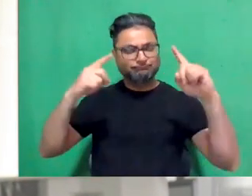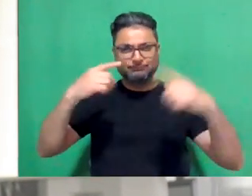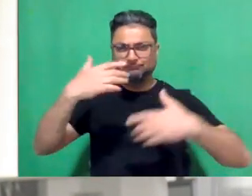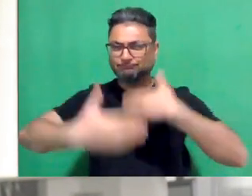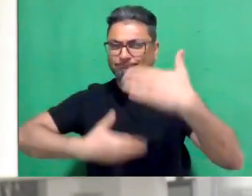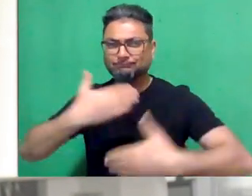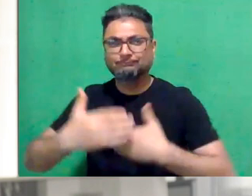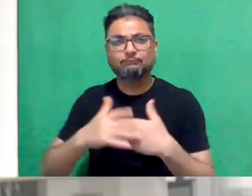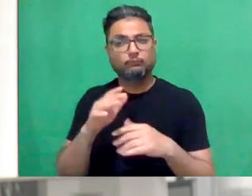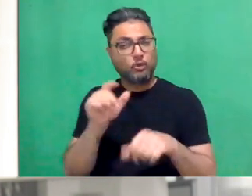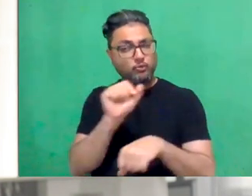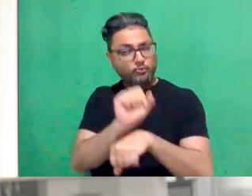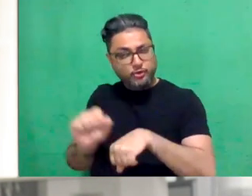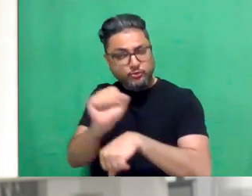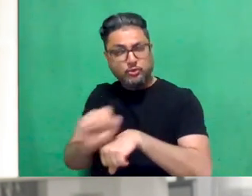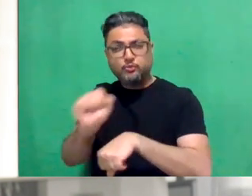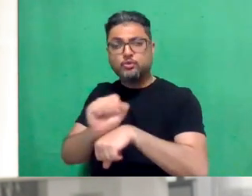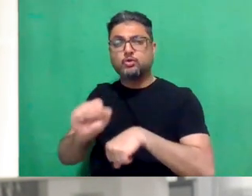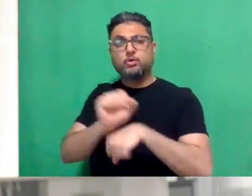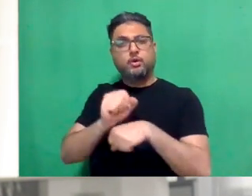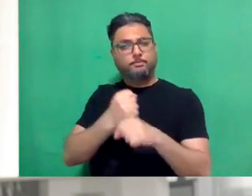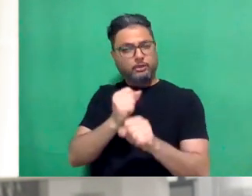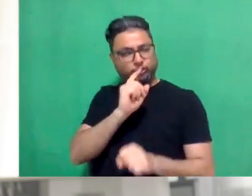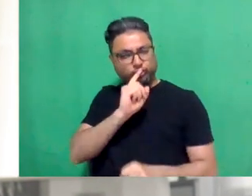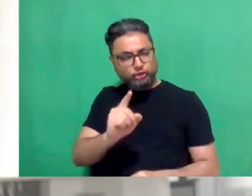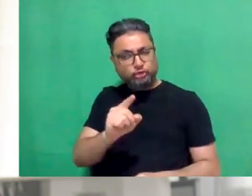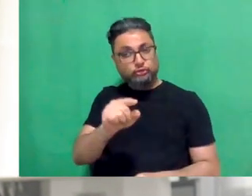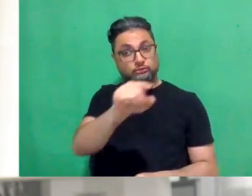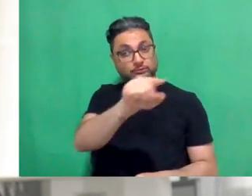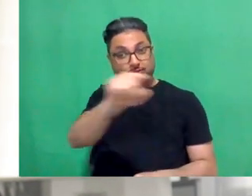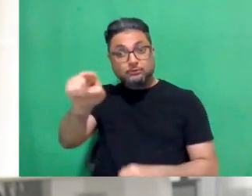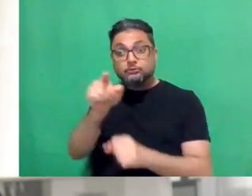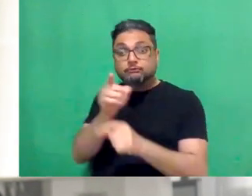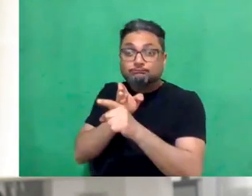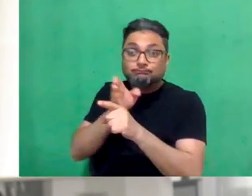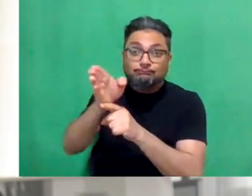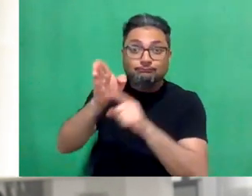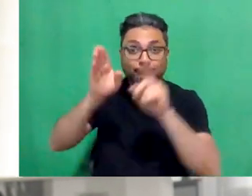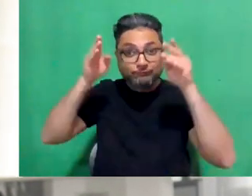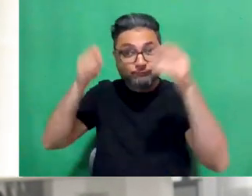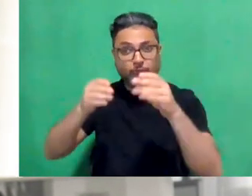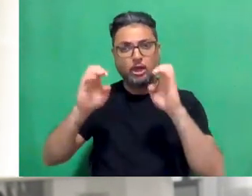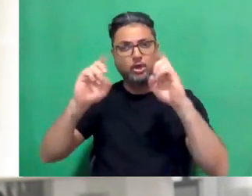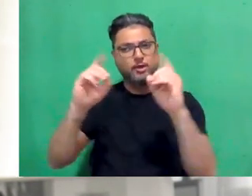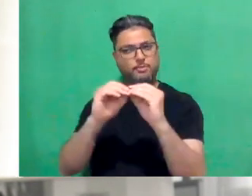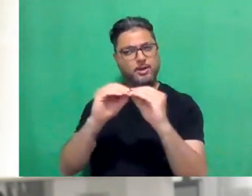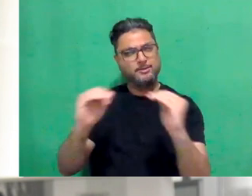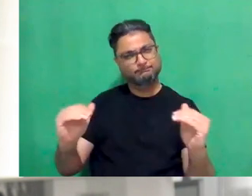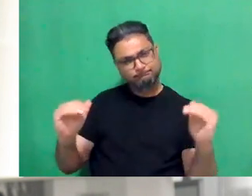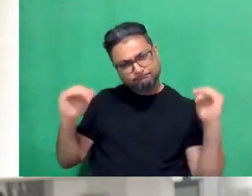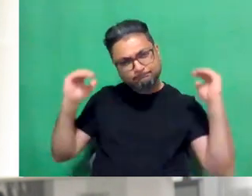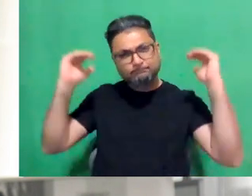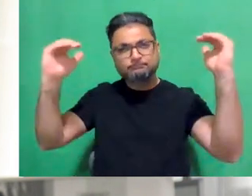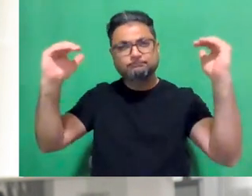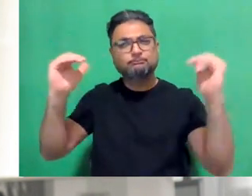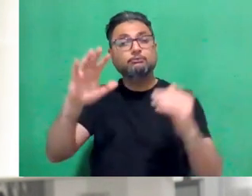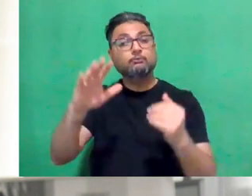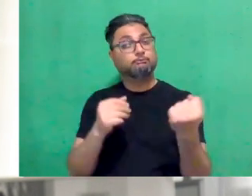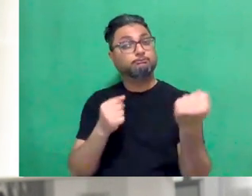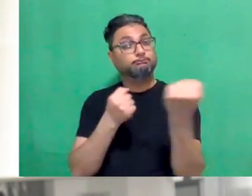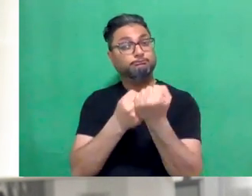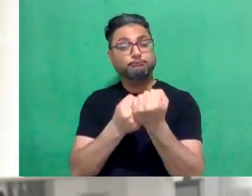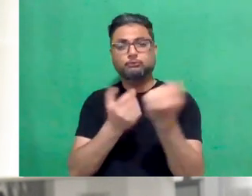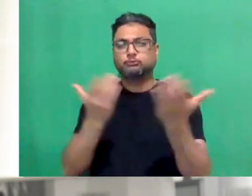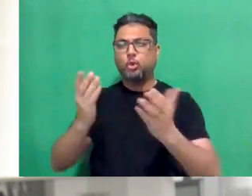hard to ensure that you'll receive a high-quality, career-focused education and any support services you need, even